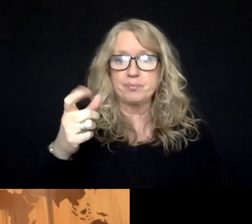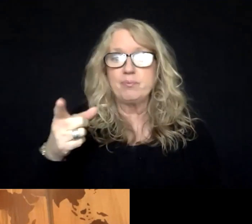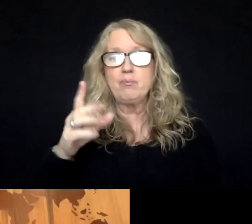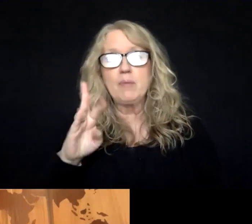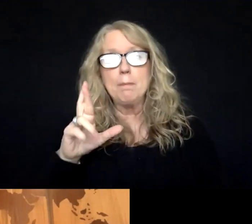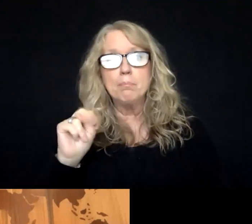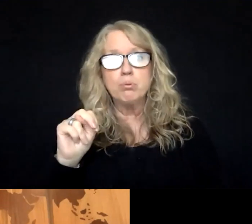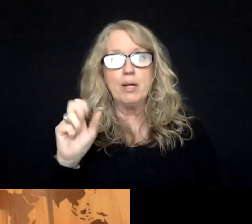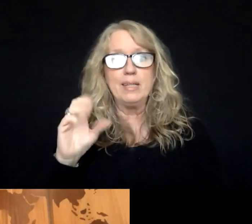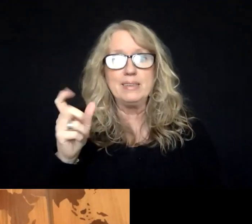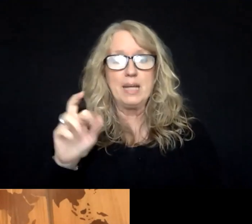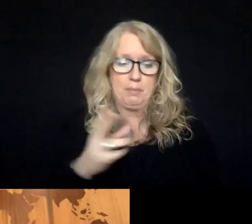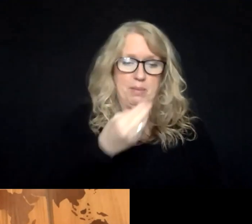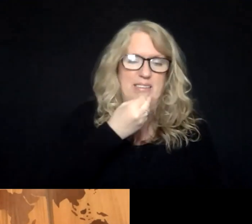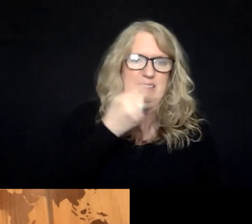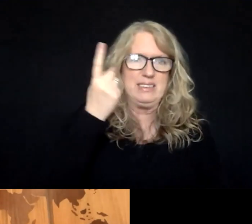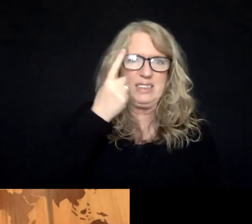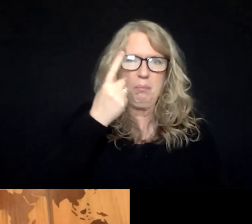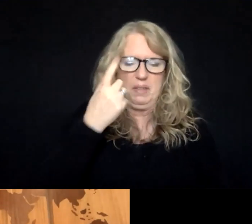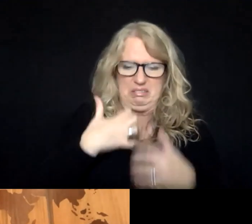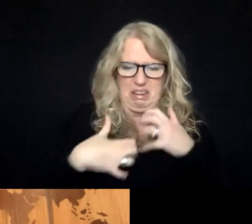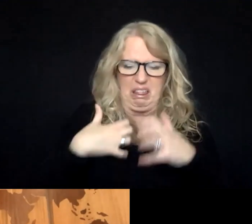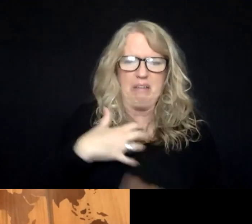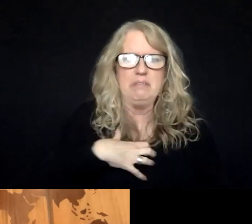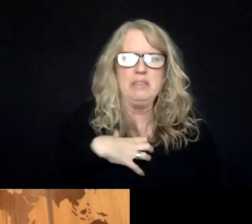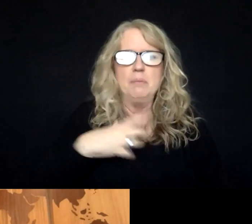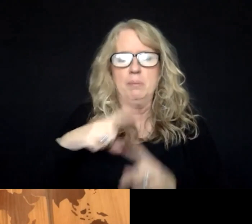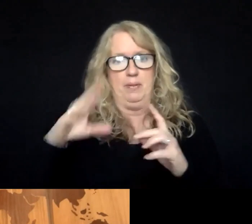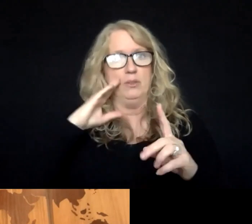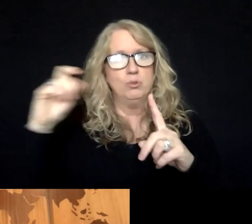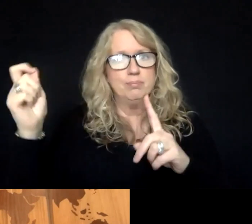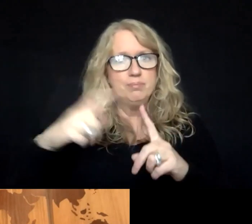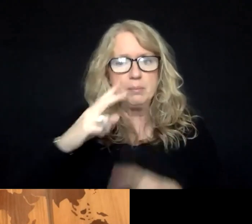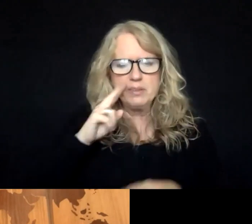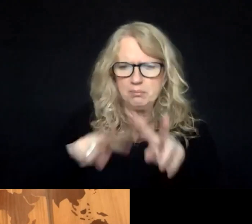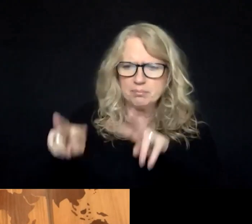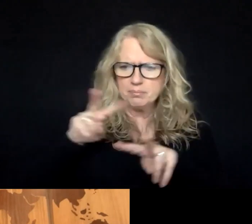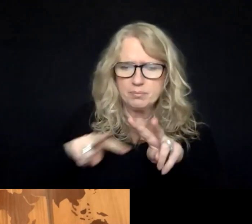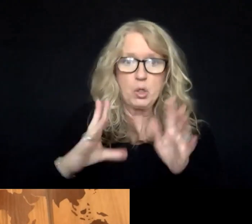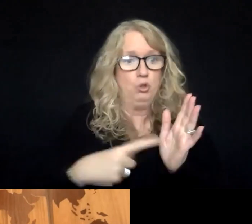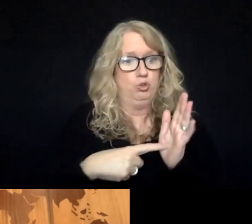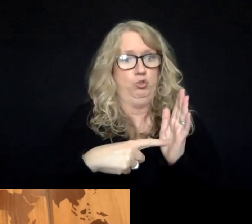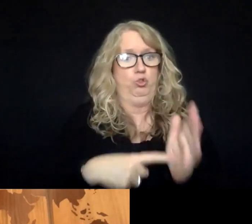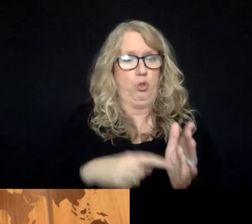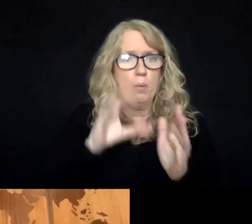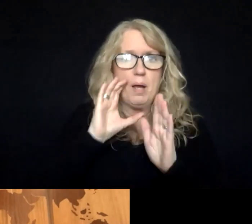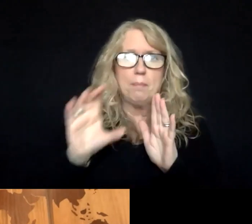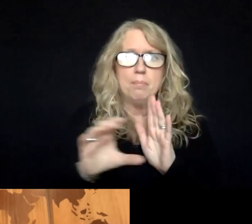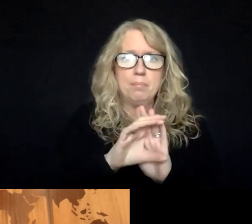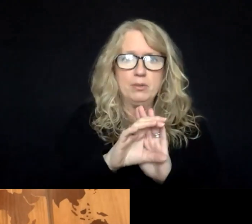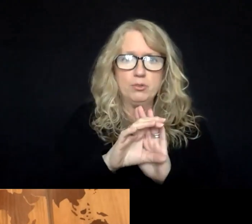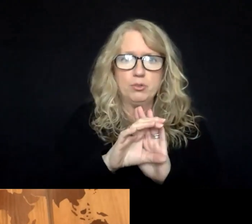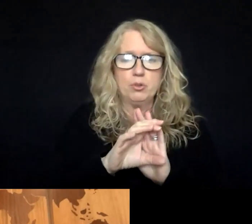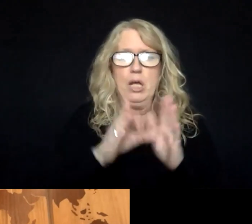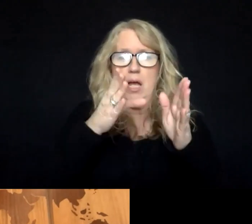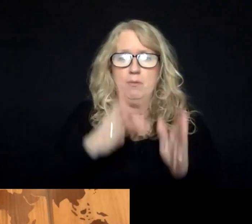where you've just had them eat something disgusting and you see the insular cortex activates. Do something more subtle. Show them a picture of